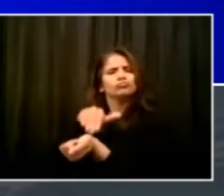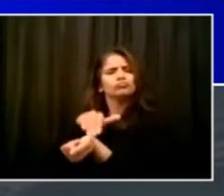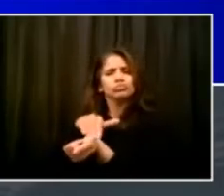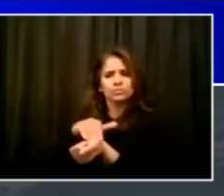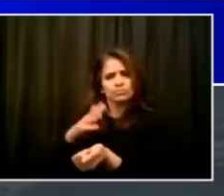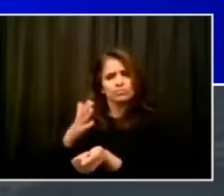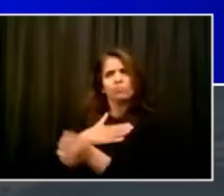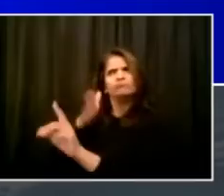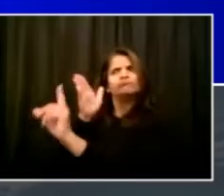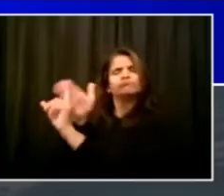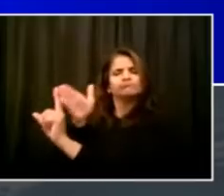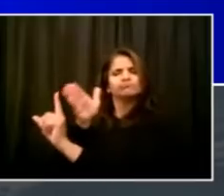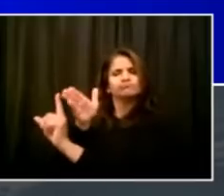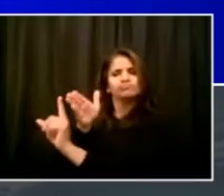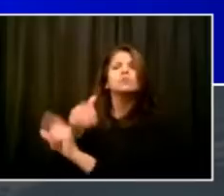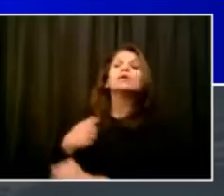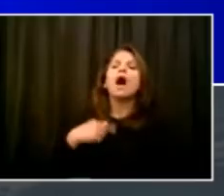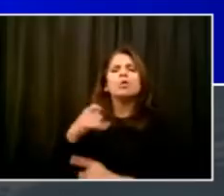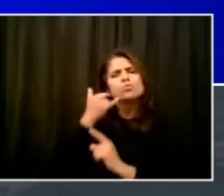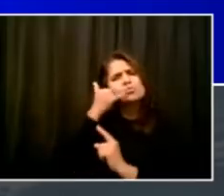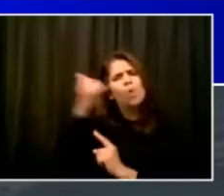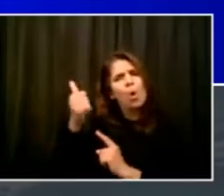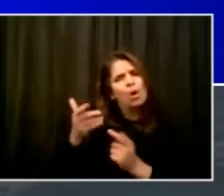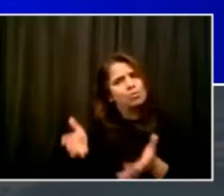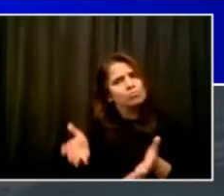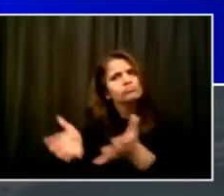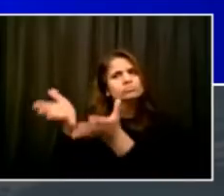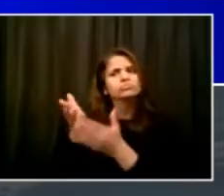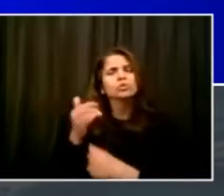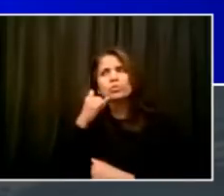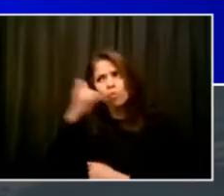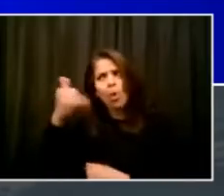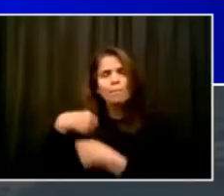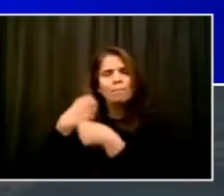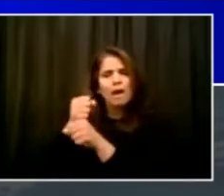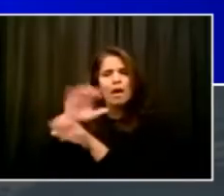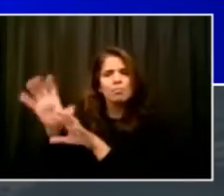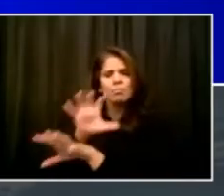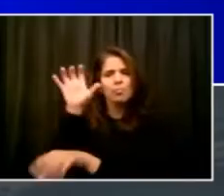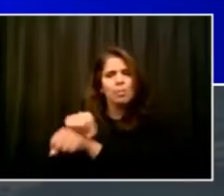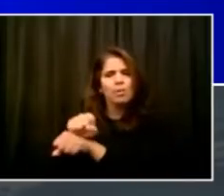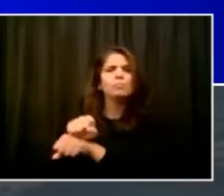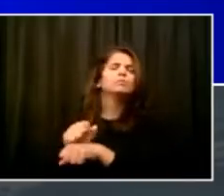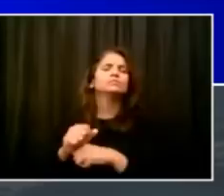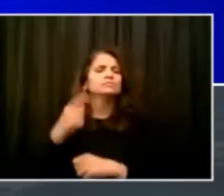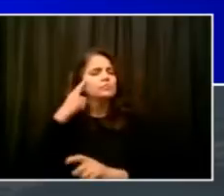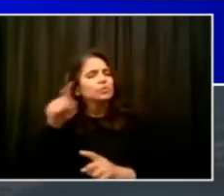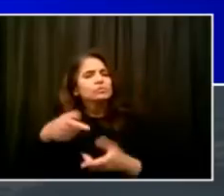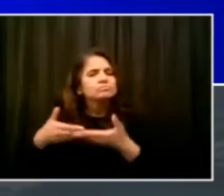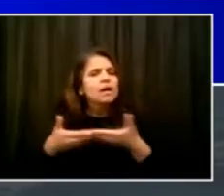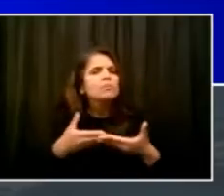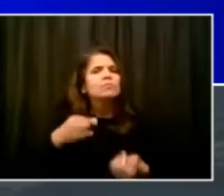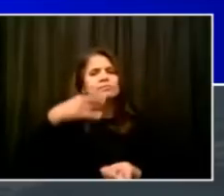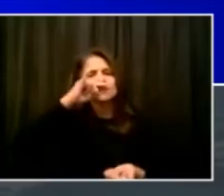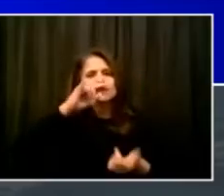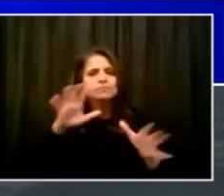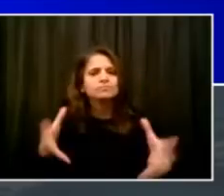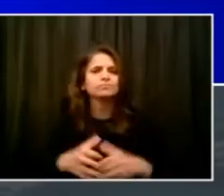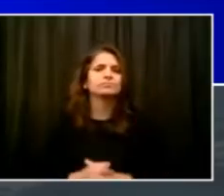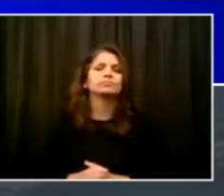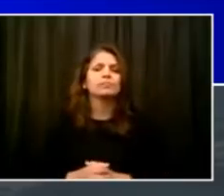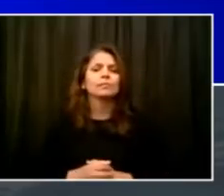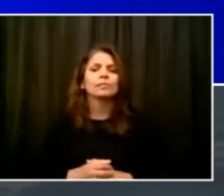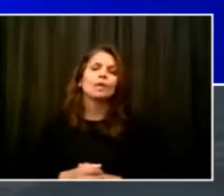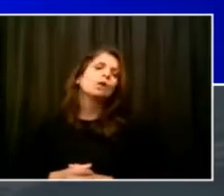Now, I want to bring up a topic that isn't about the coronavirus crisis